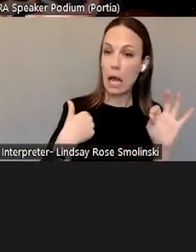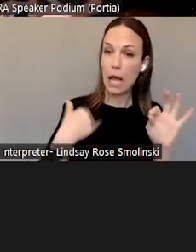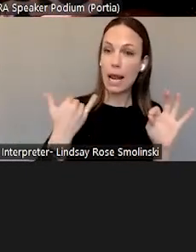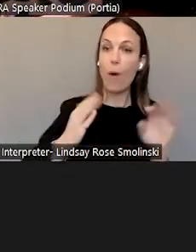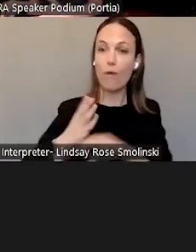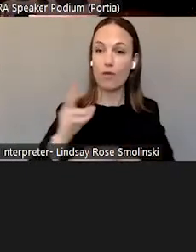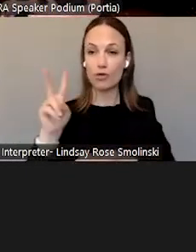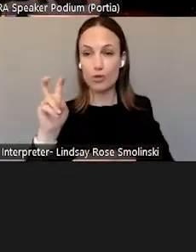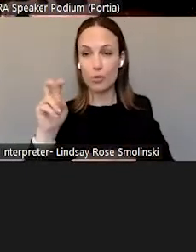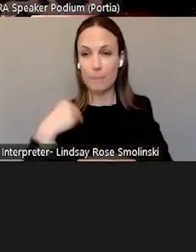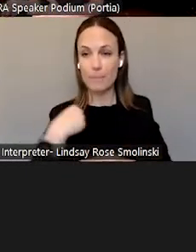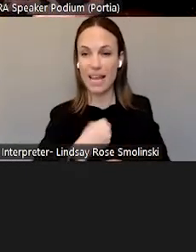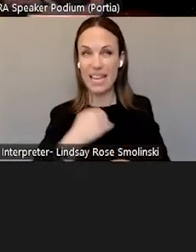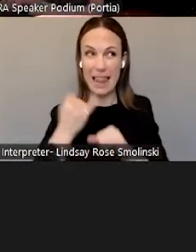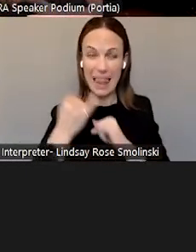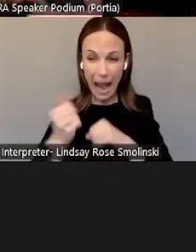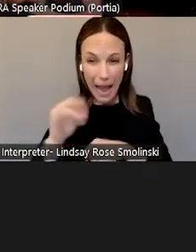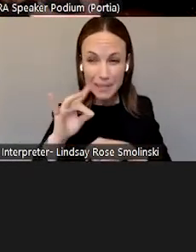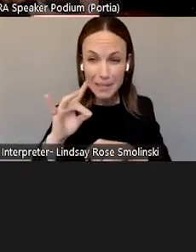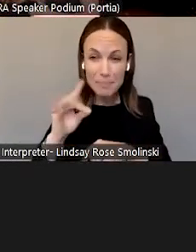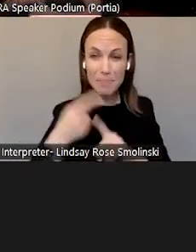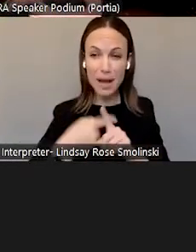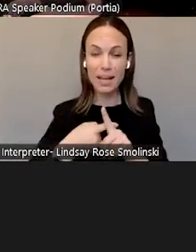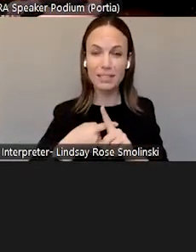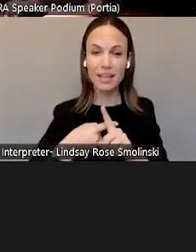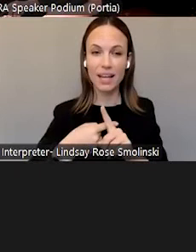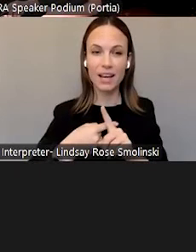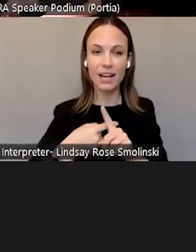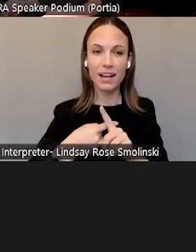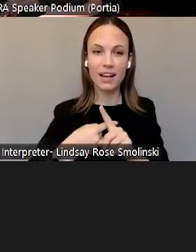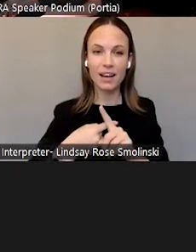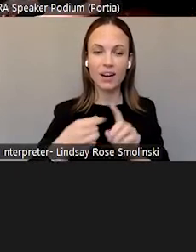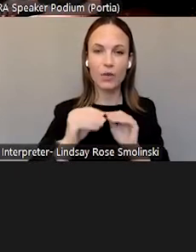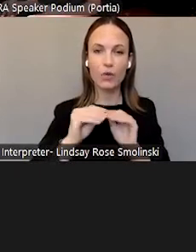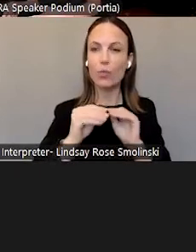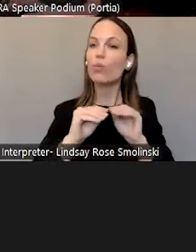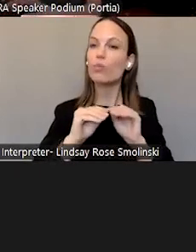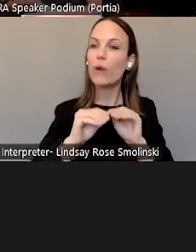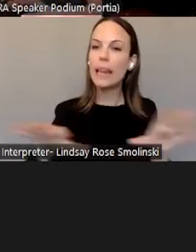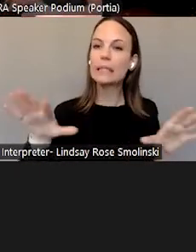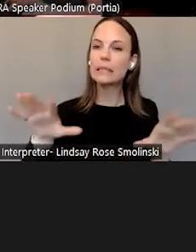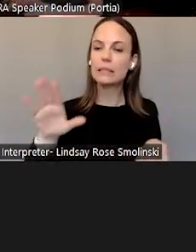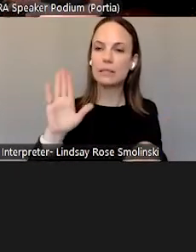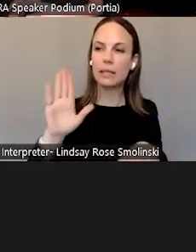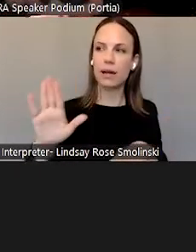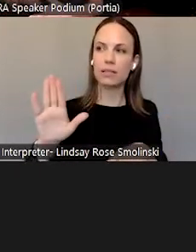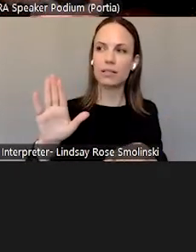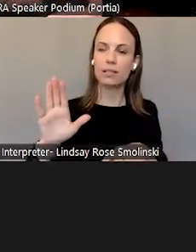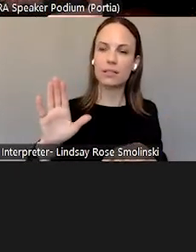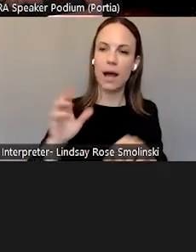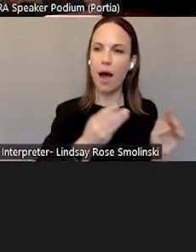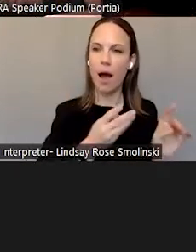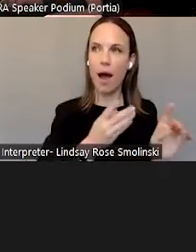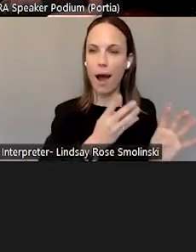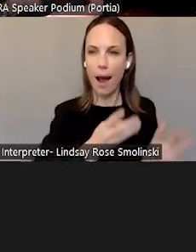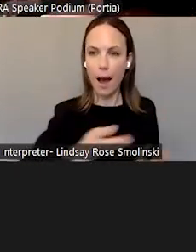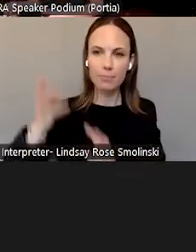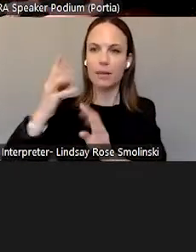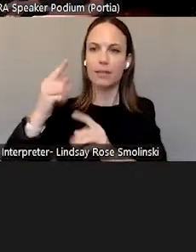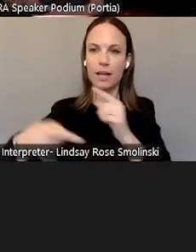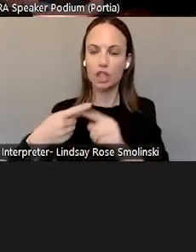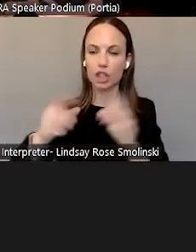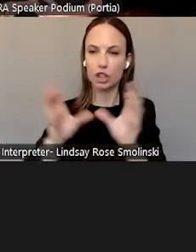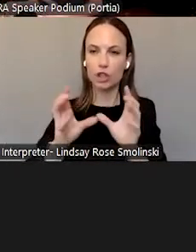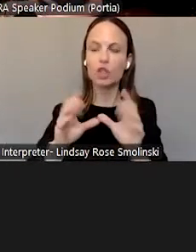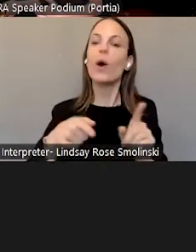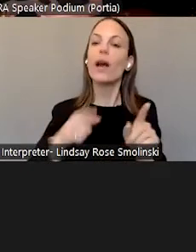in the last 18 months, released the first of its kind upcycled certification. So now products can be certified upcycled the way that